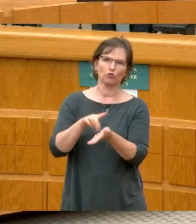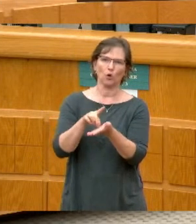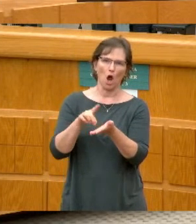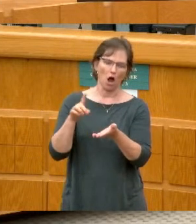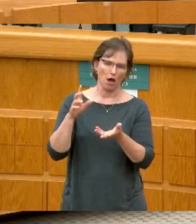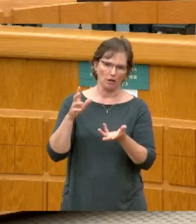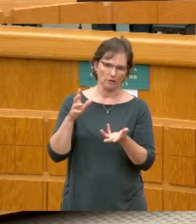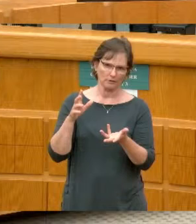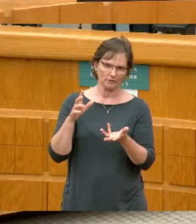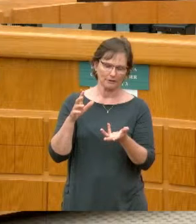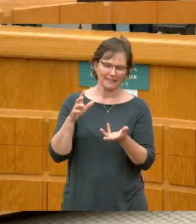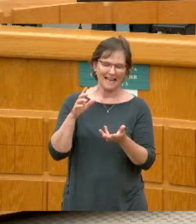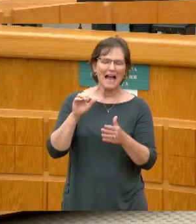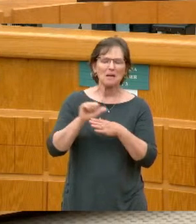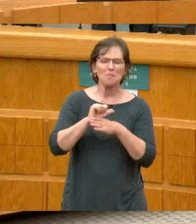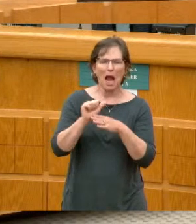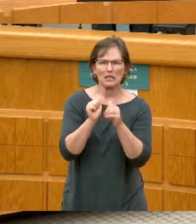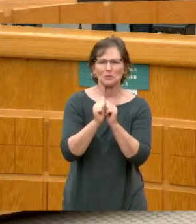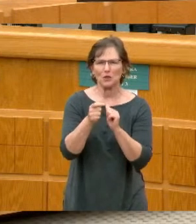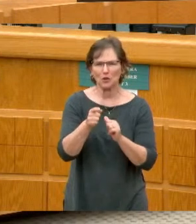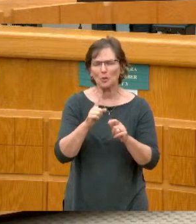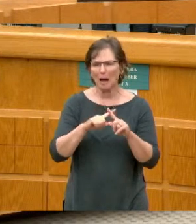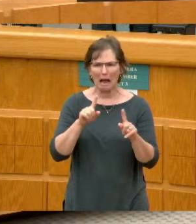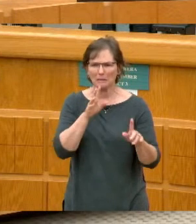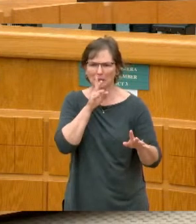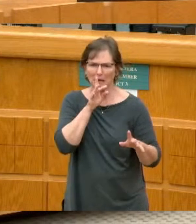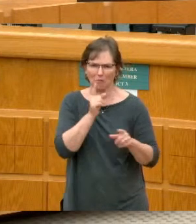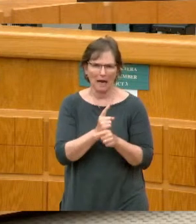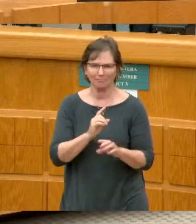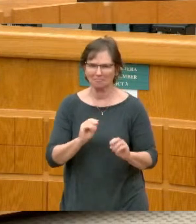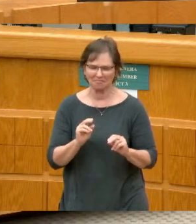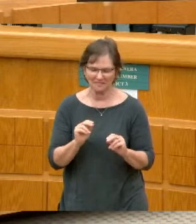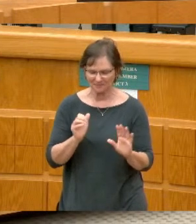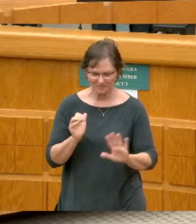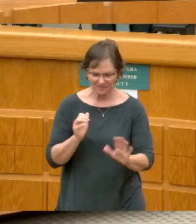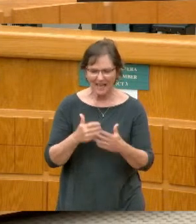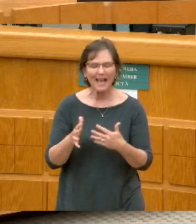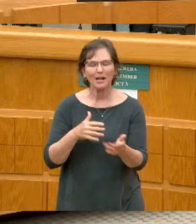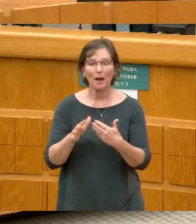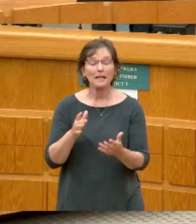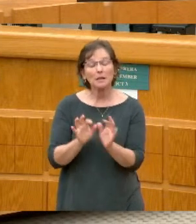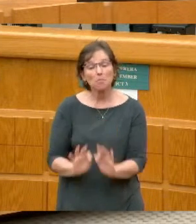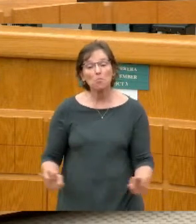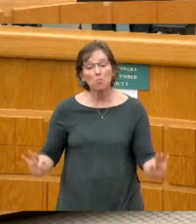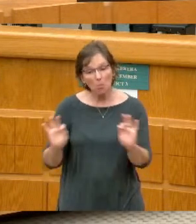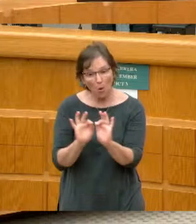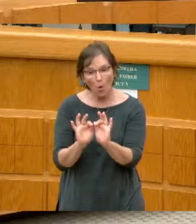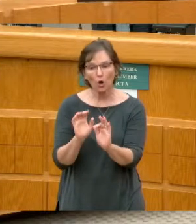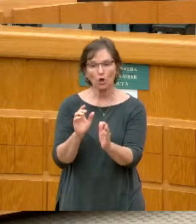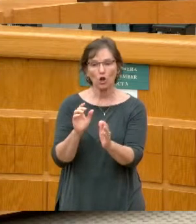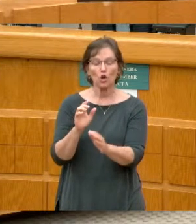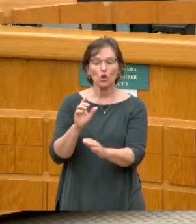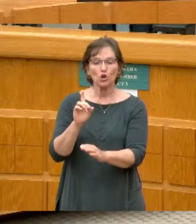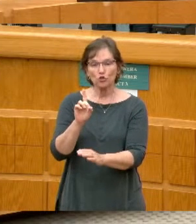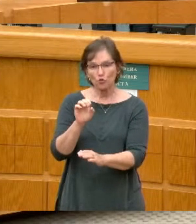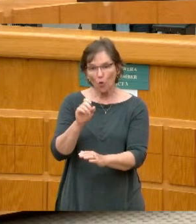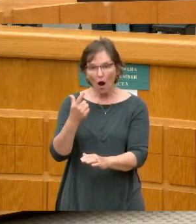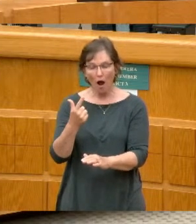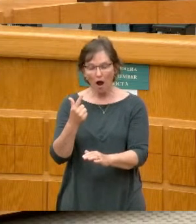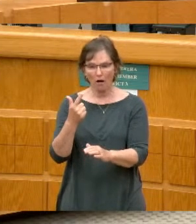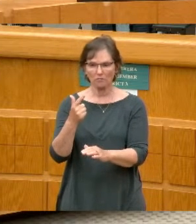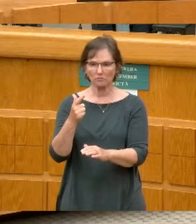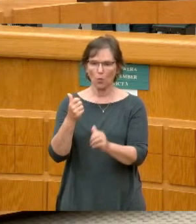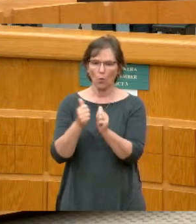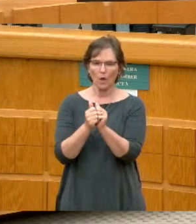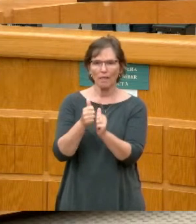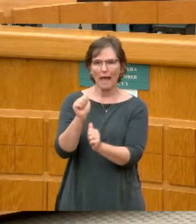10 times, let me just say here is my best guess. It's bamlanivimab. That one's really tough on me,